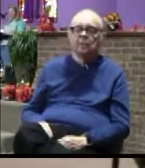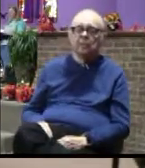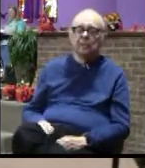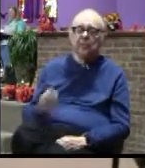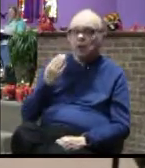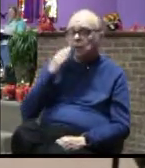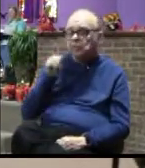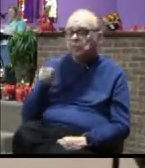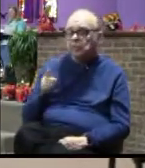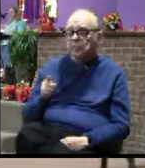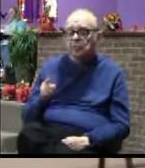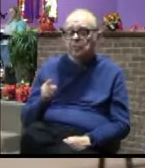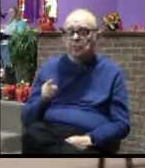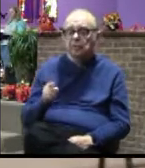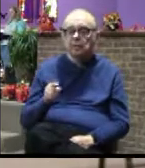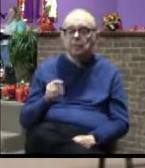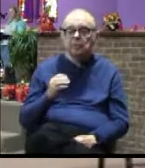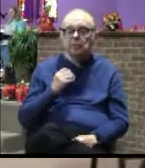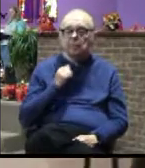don't you know